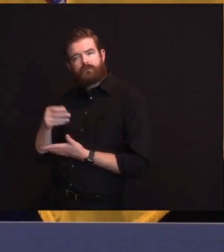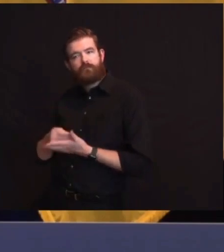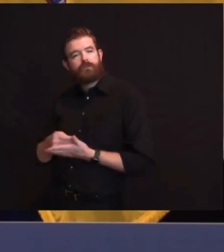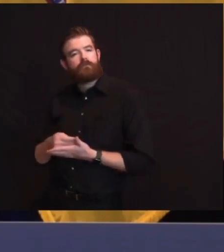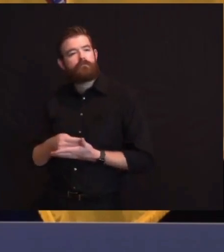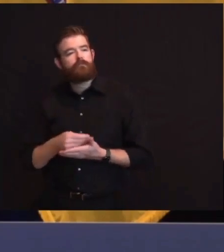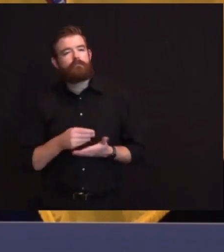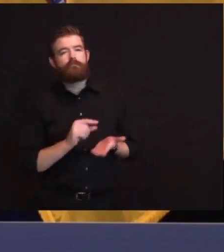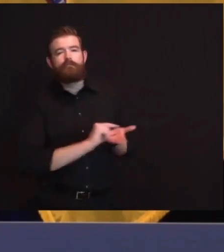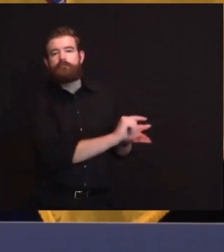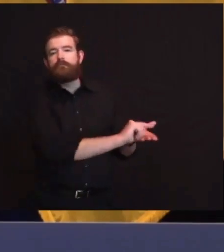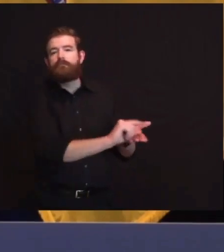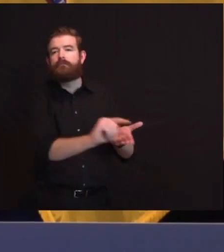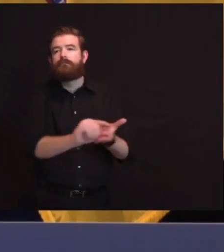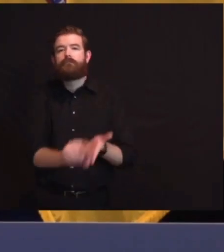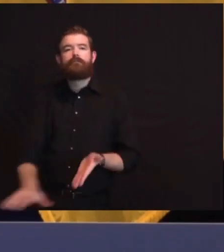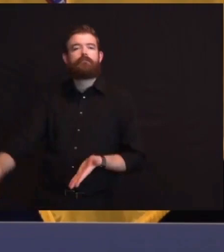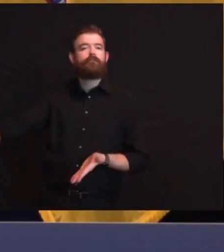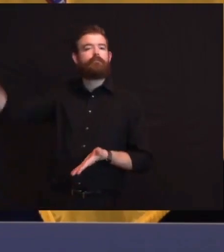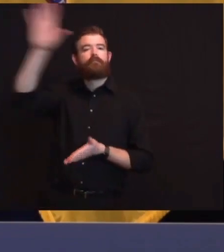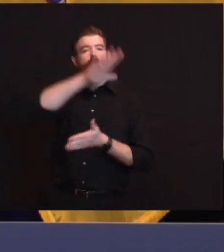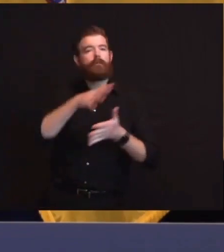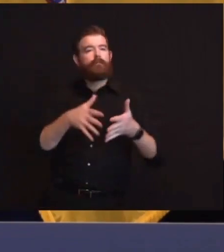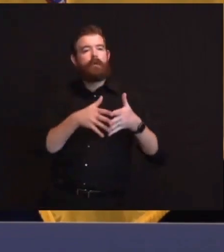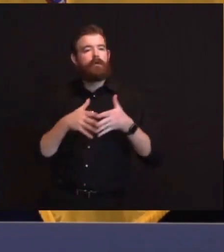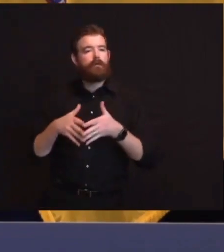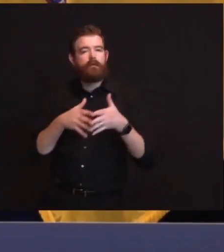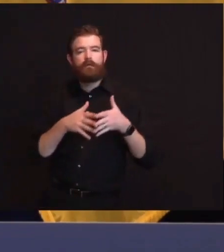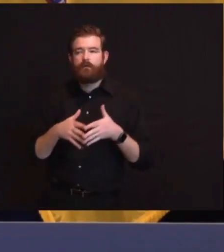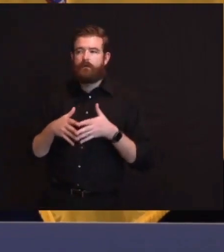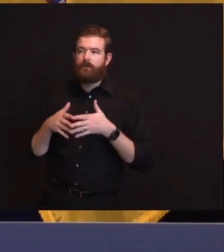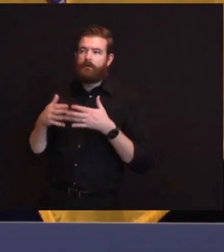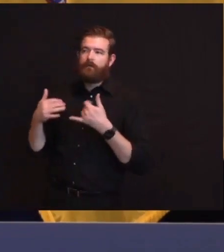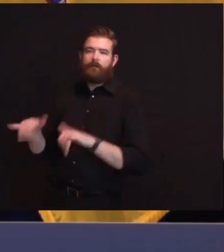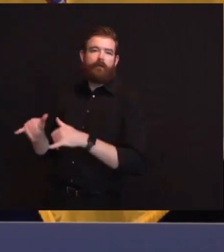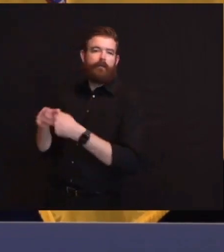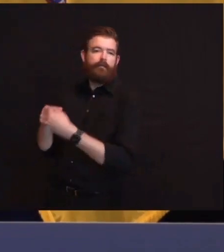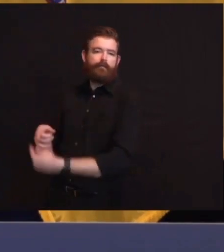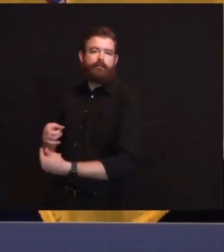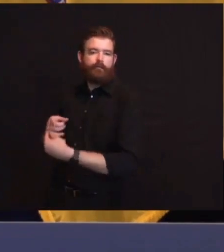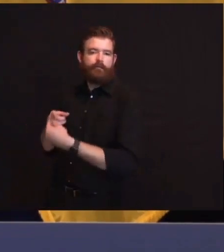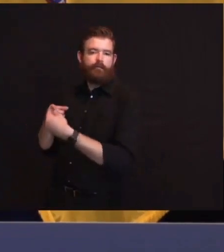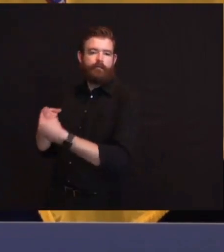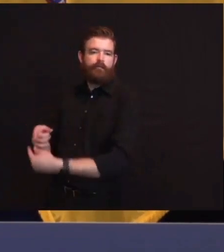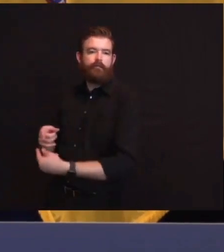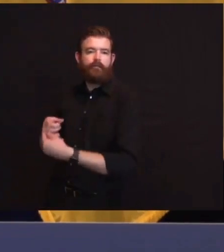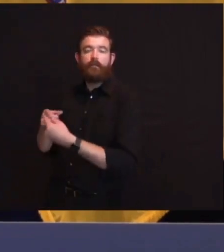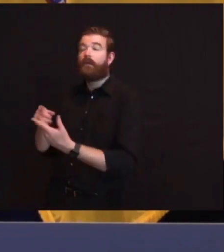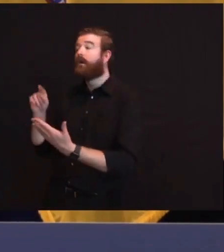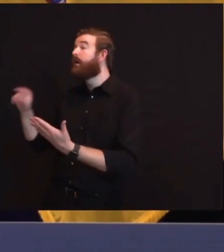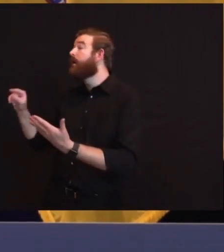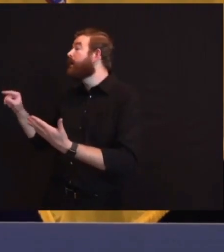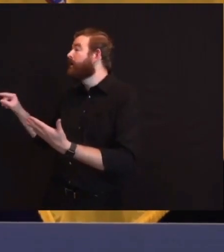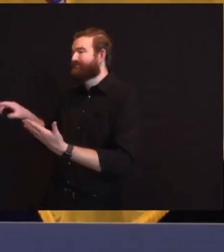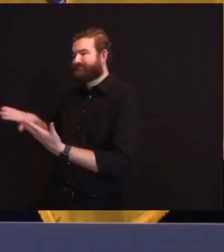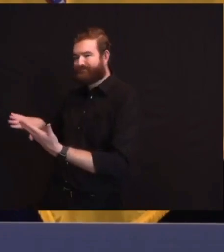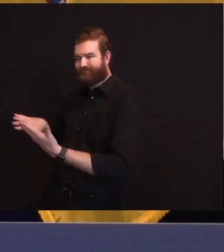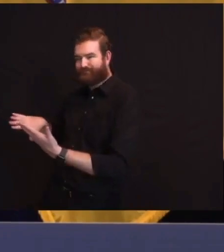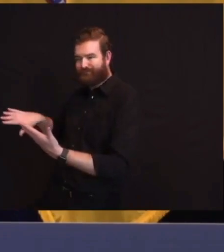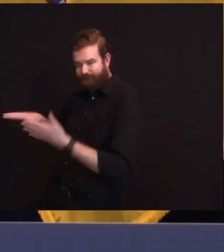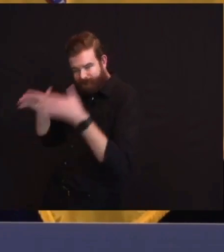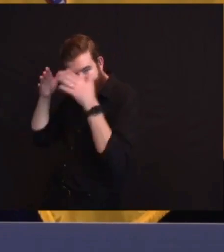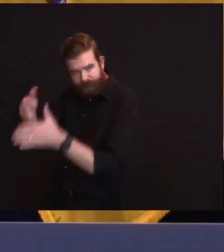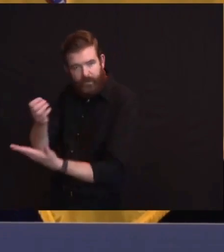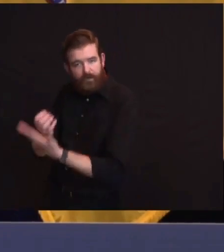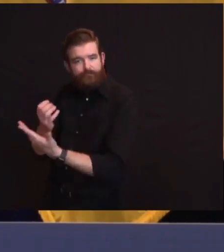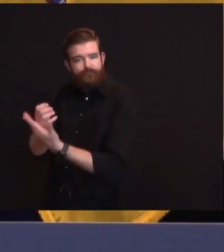through. So I got to get that off my chest. I don't know what the numbers are in terms of dollars, but it would be devastating, depending on what it